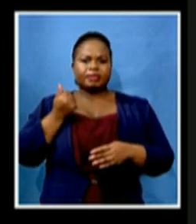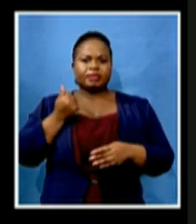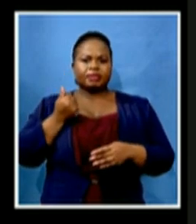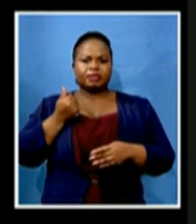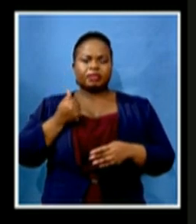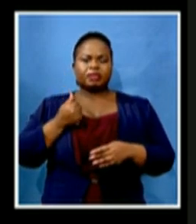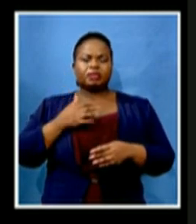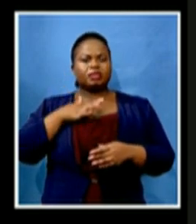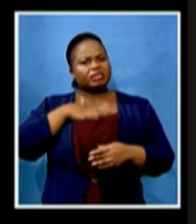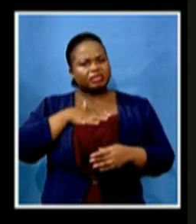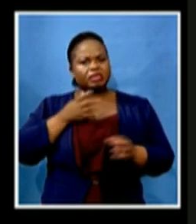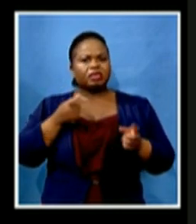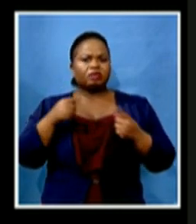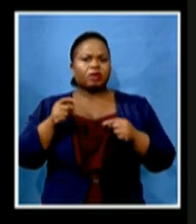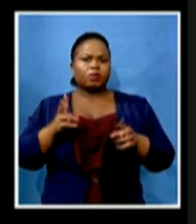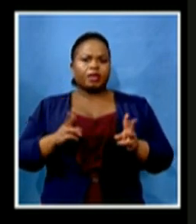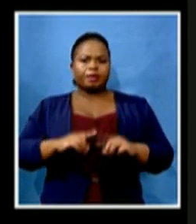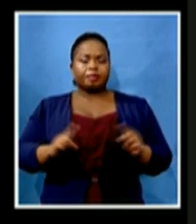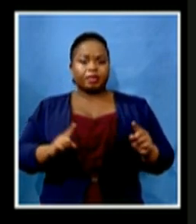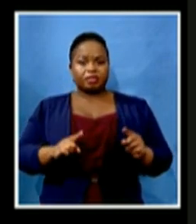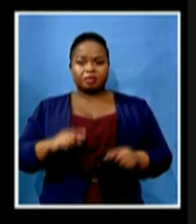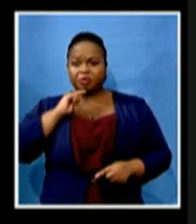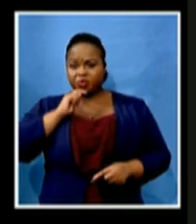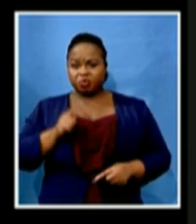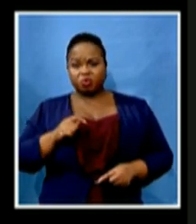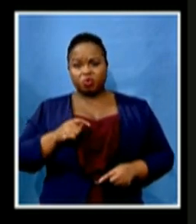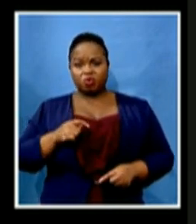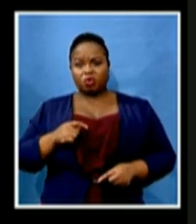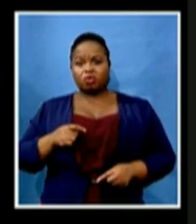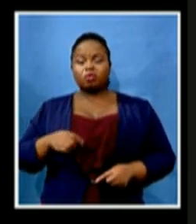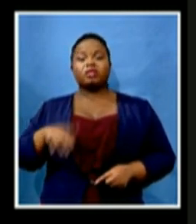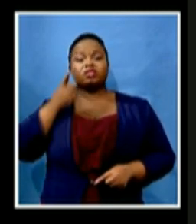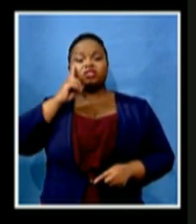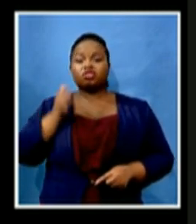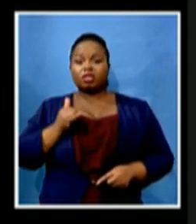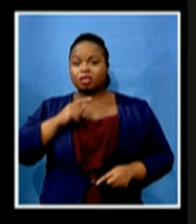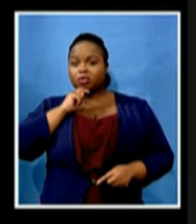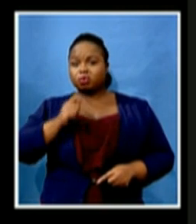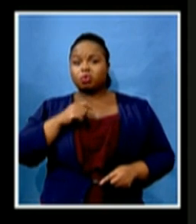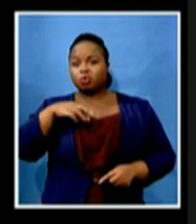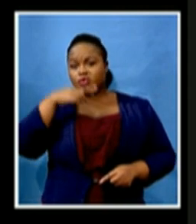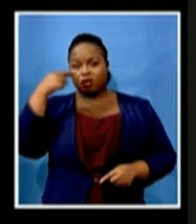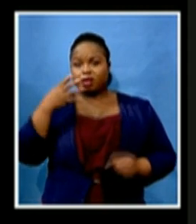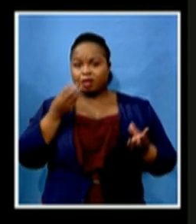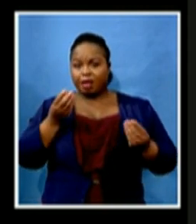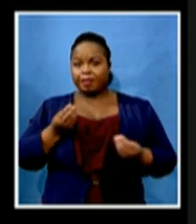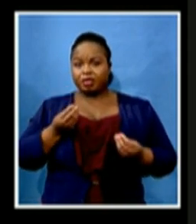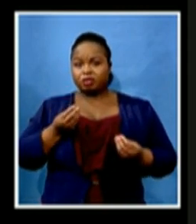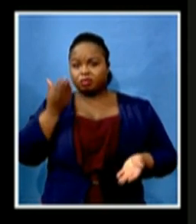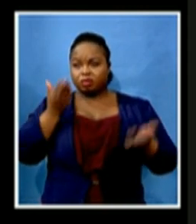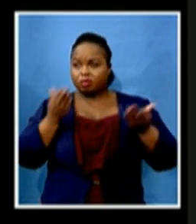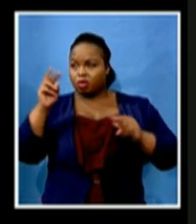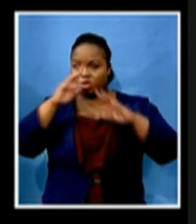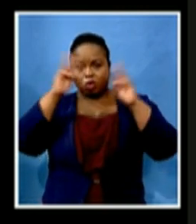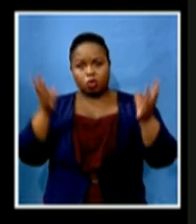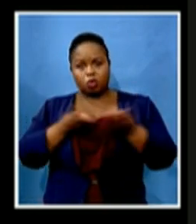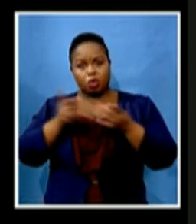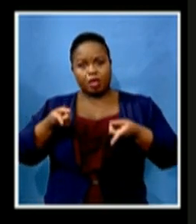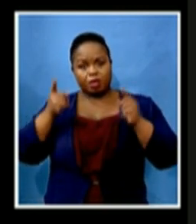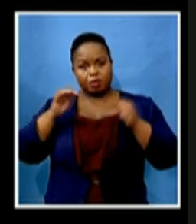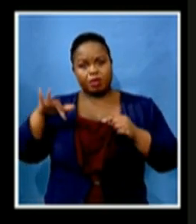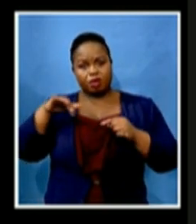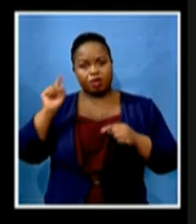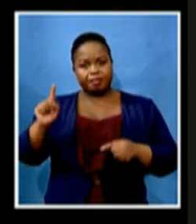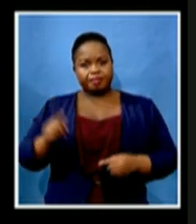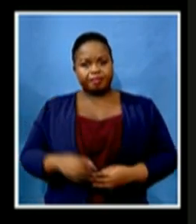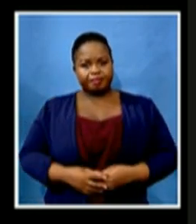reality check with the real numbers, in kind of global hotspots. Thank you. Yeah, Ibrahim, it's very